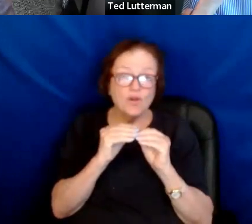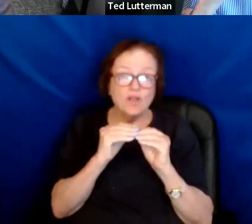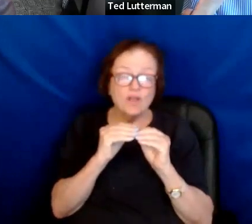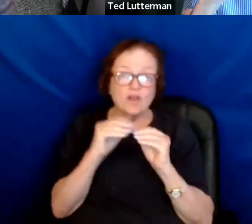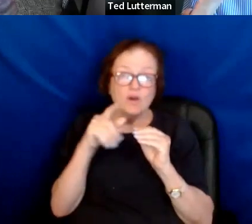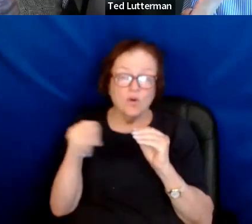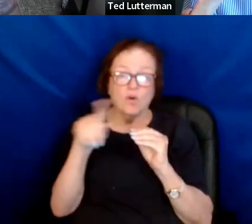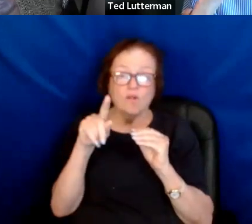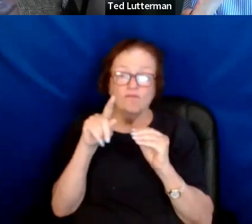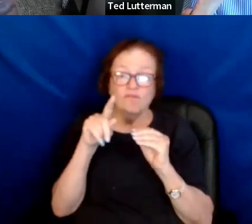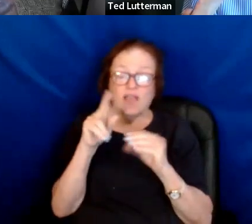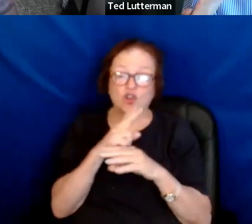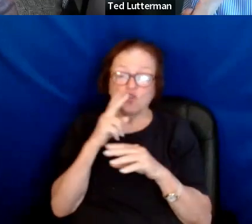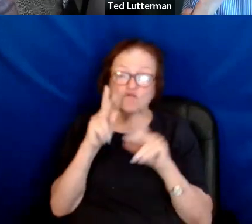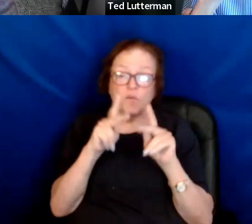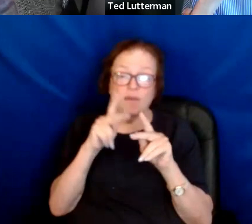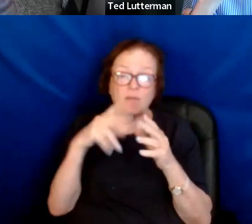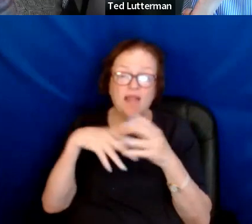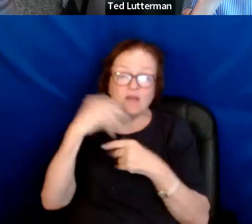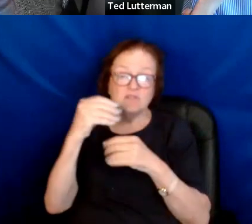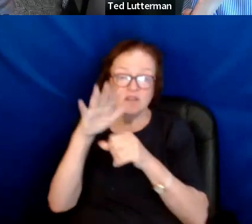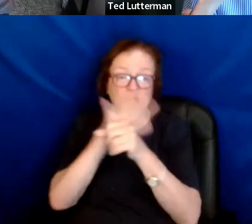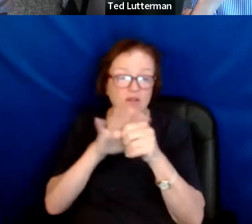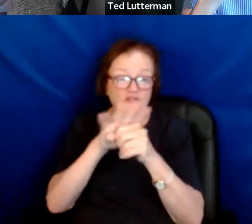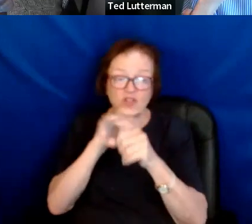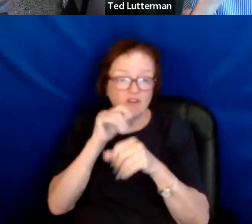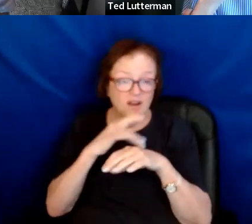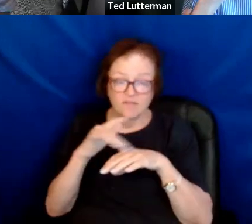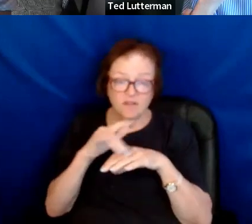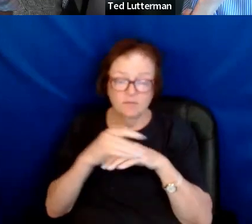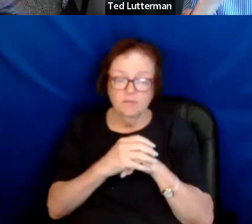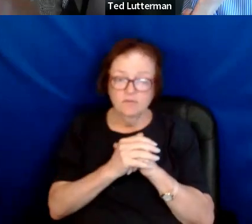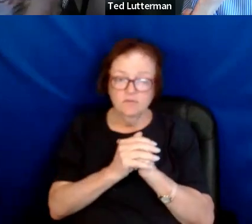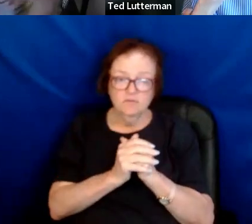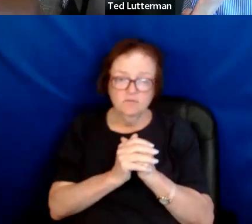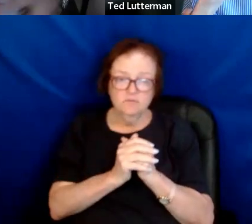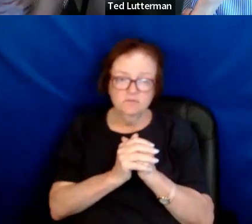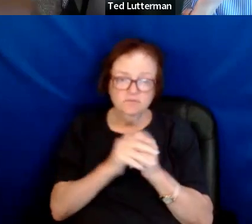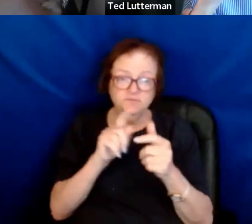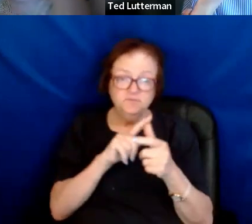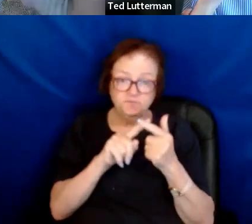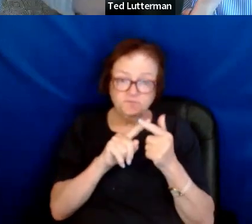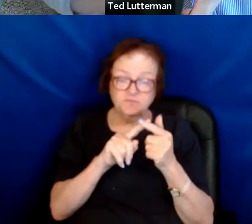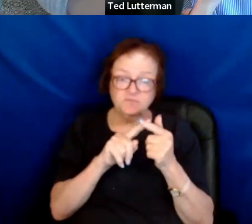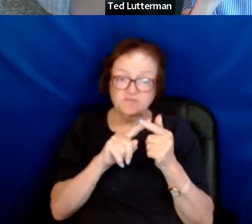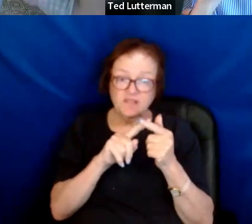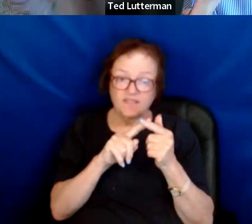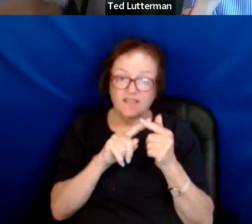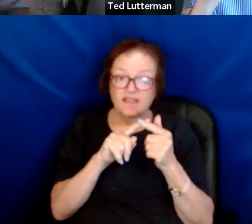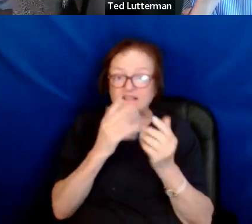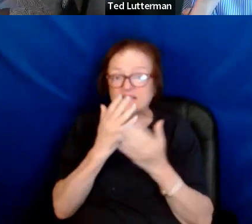used by people from out of the region, and so they're just not available. But then on the flip side, some of our region's residents go out